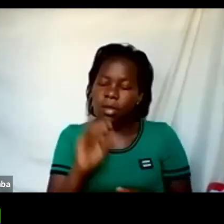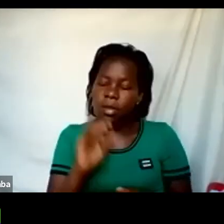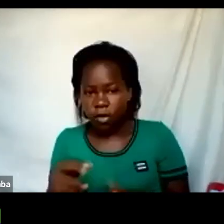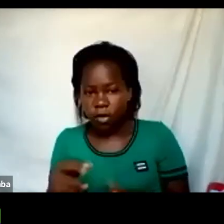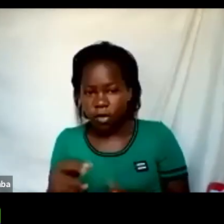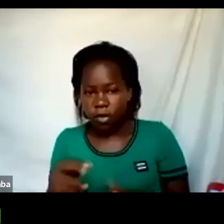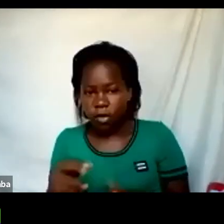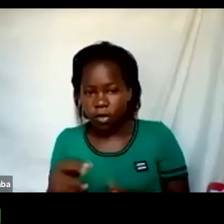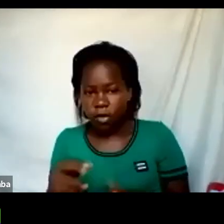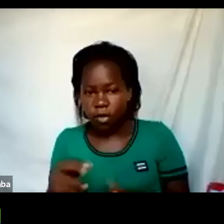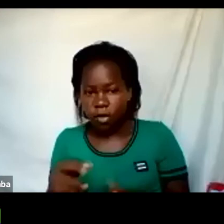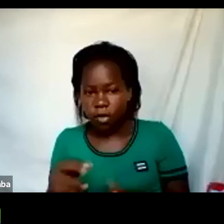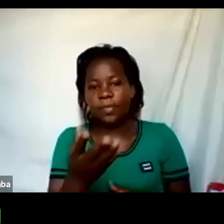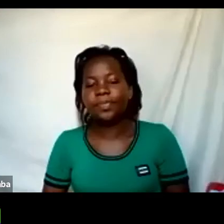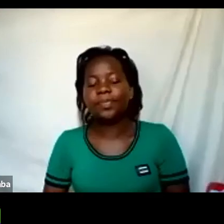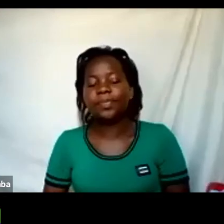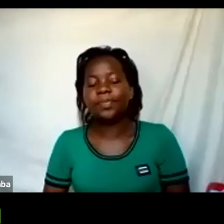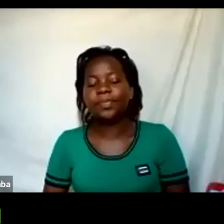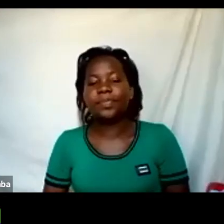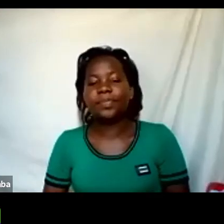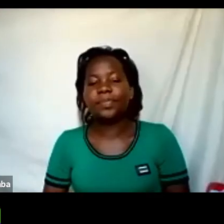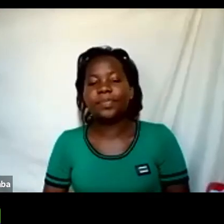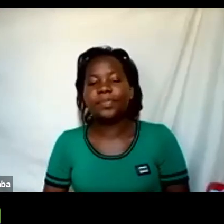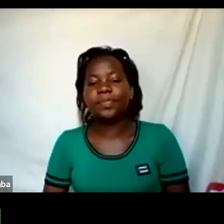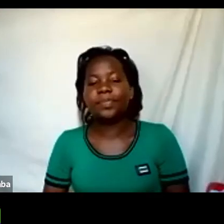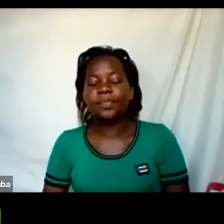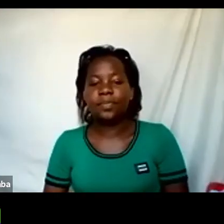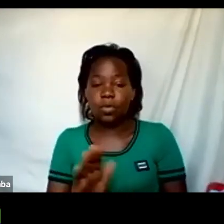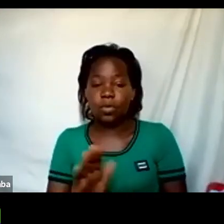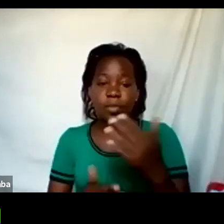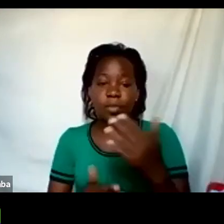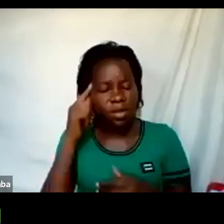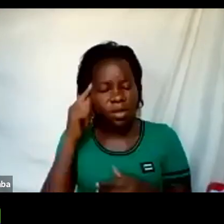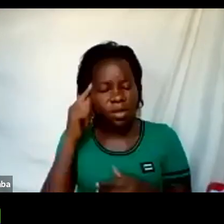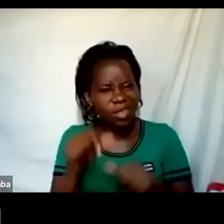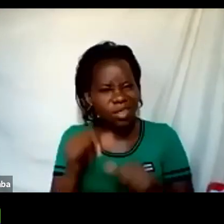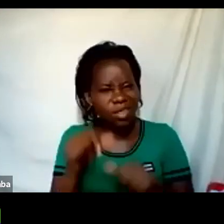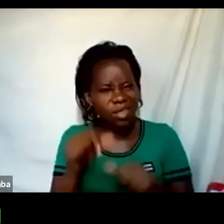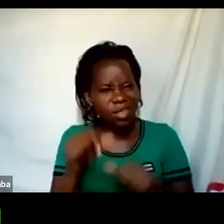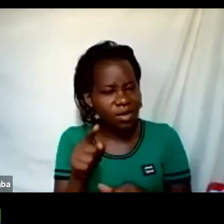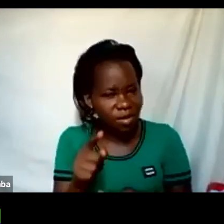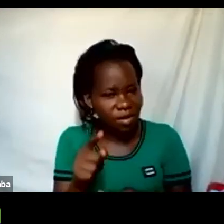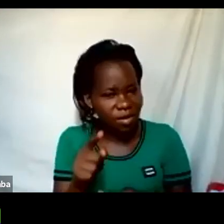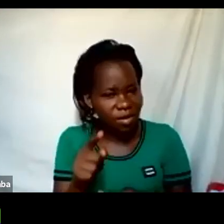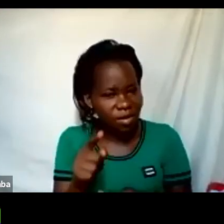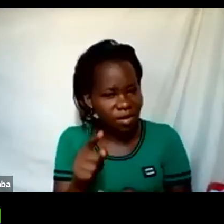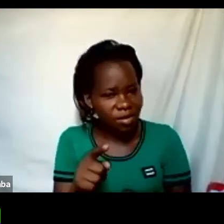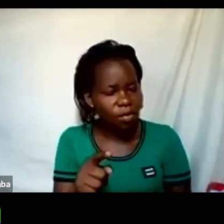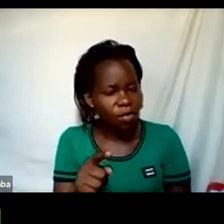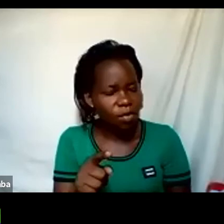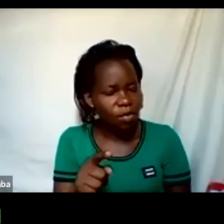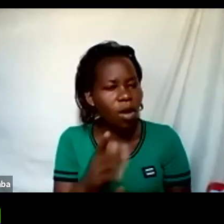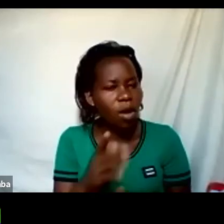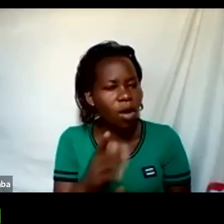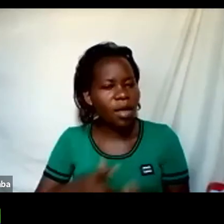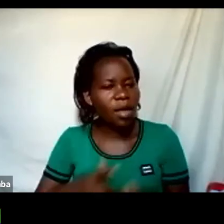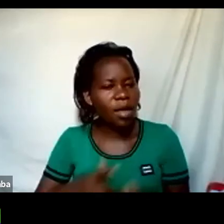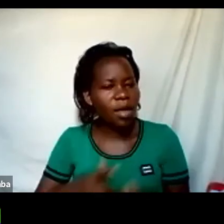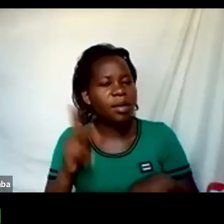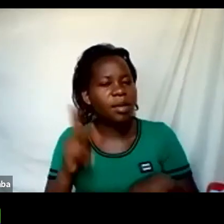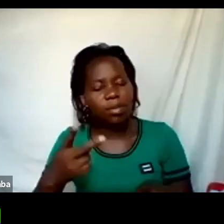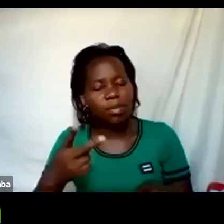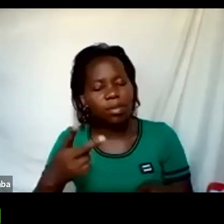Mark Weberle, good morning. I've been thinking about this for half my life. People have given me their reactions, some good, some bad.